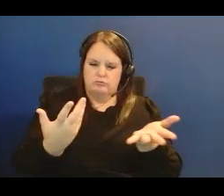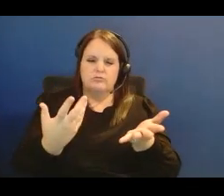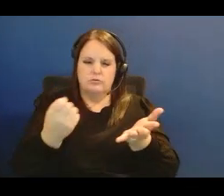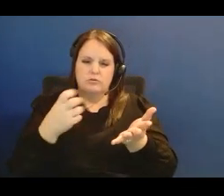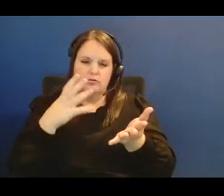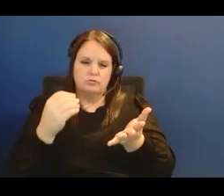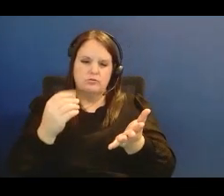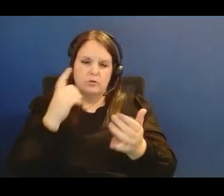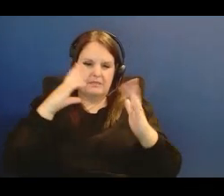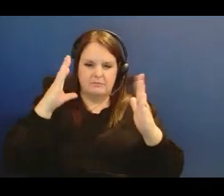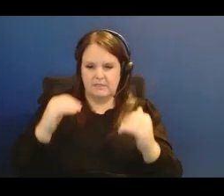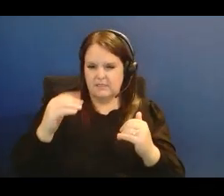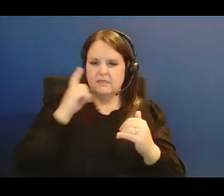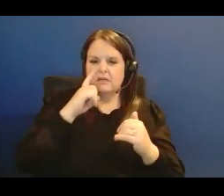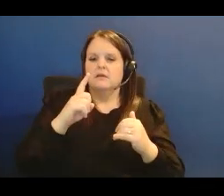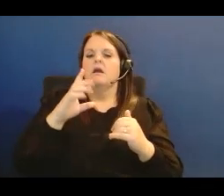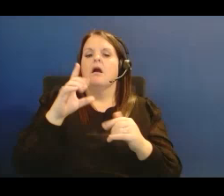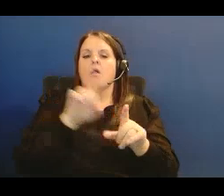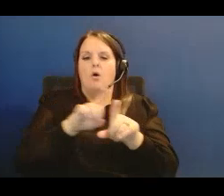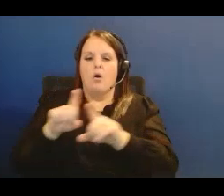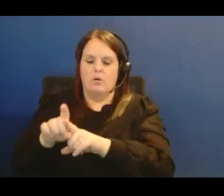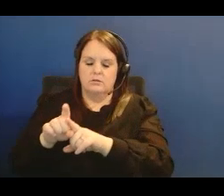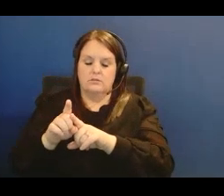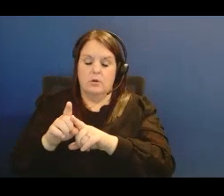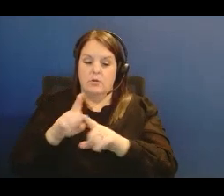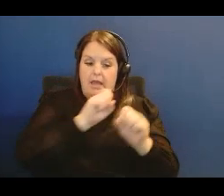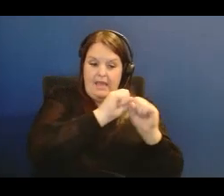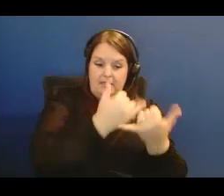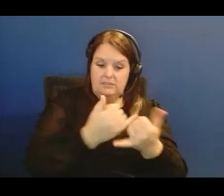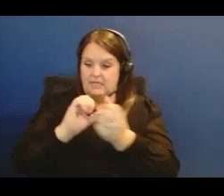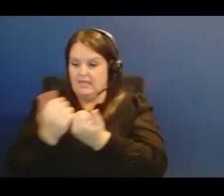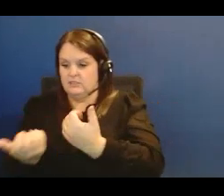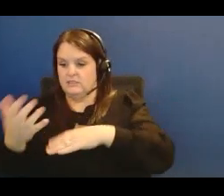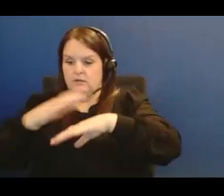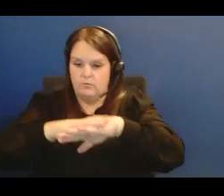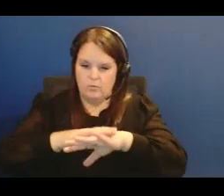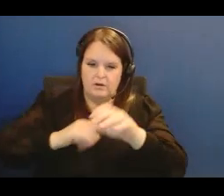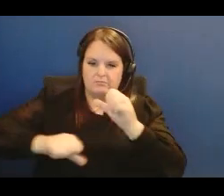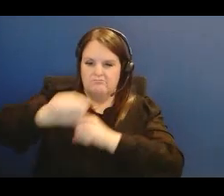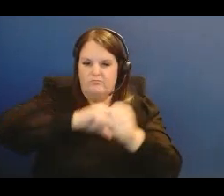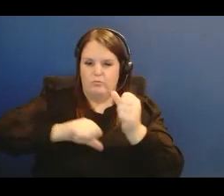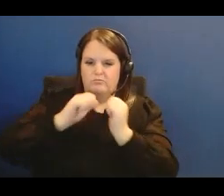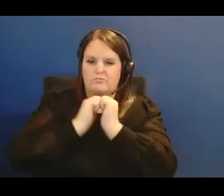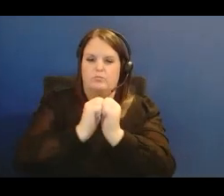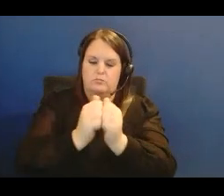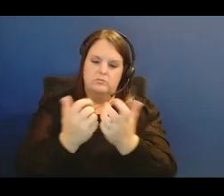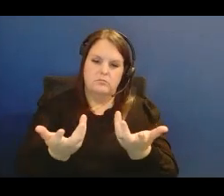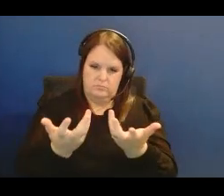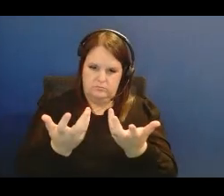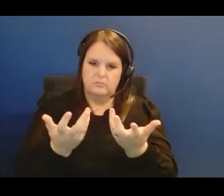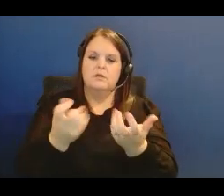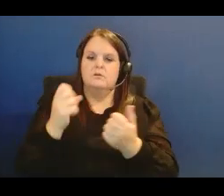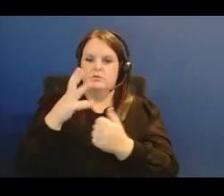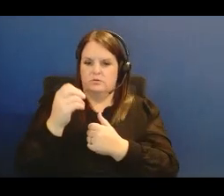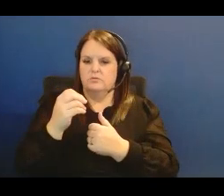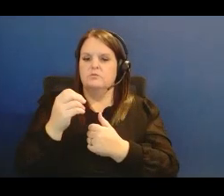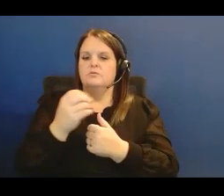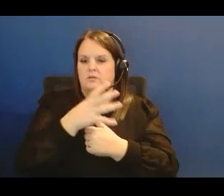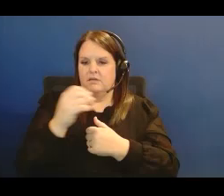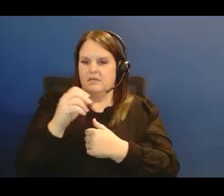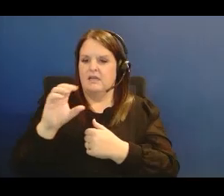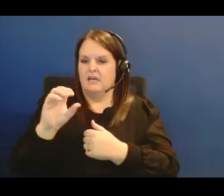infrastructure modernization, and cross-agency collaboration into all strategic objectives. The lead entities of the